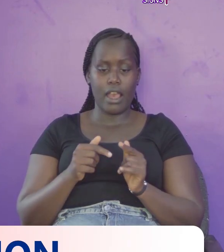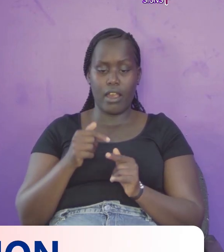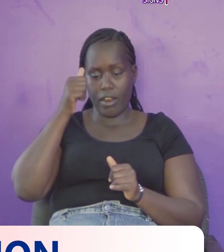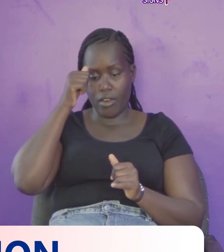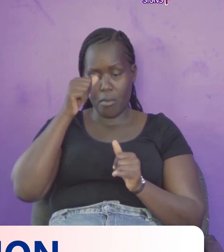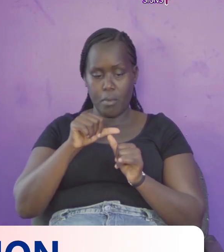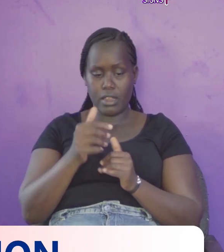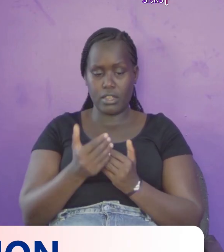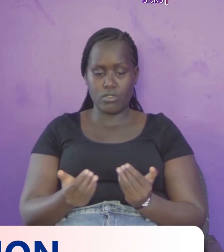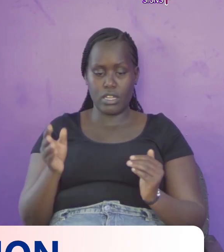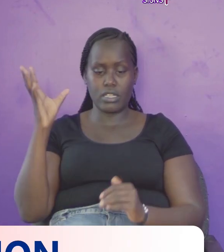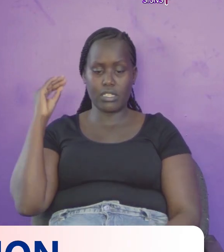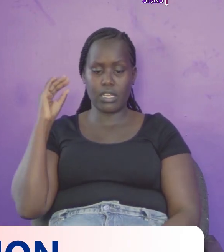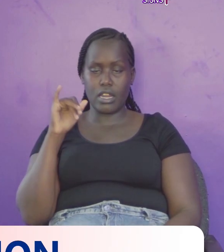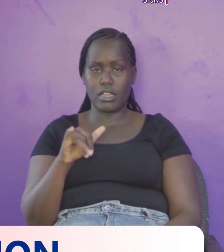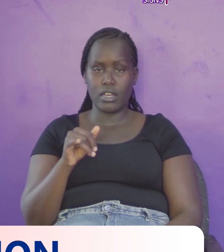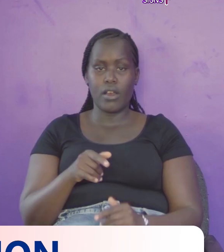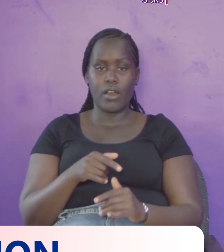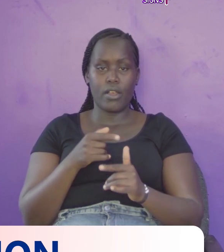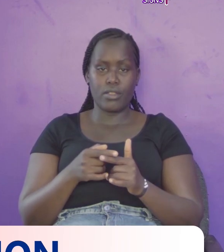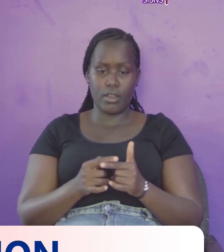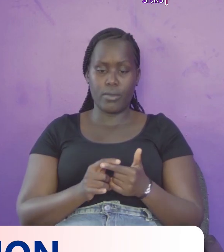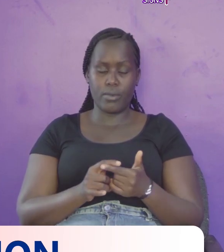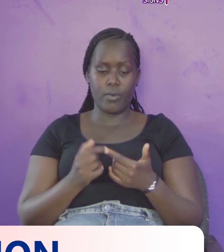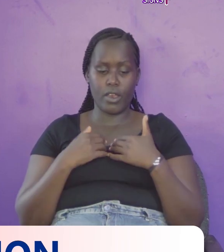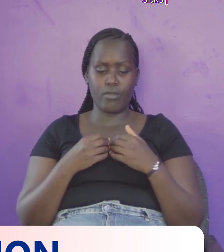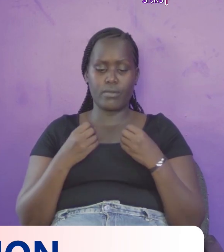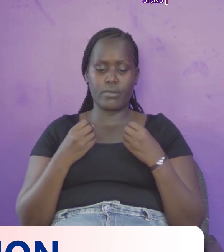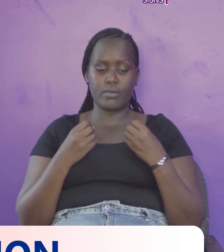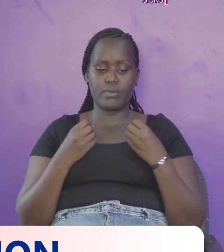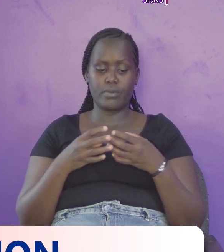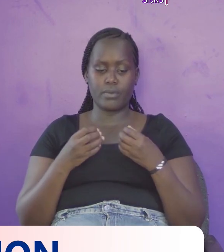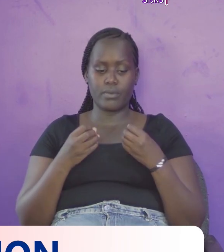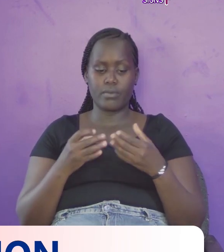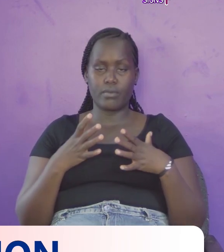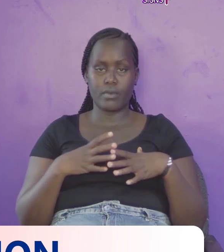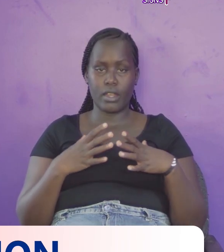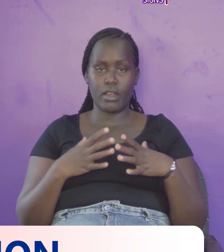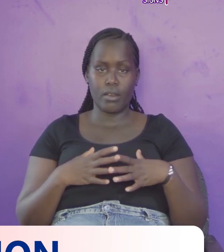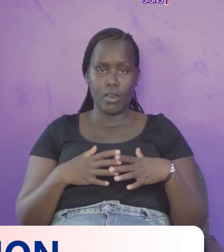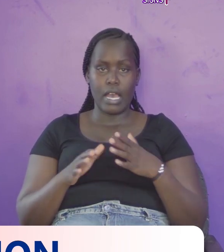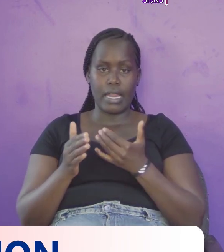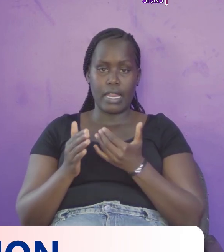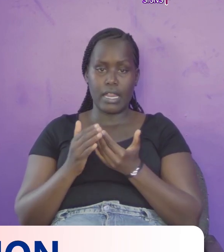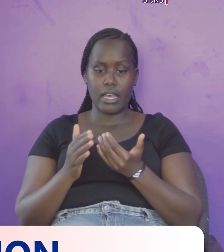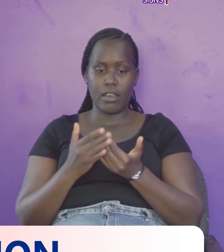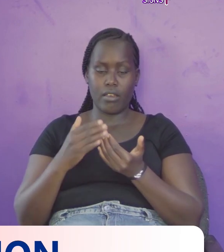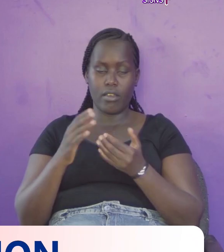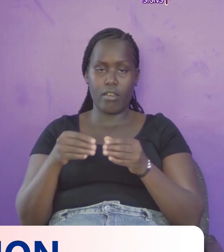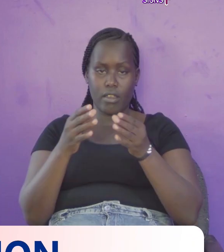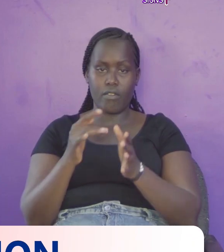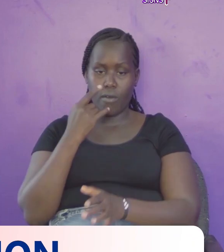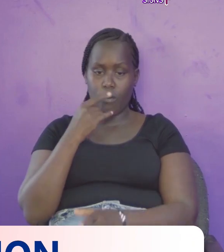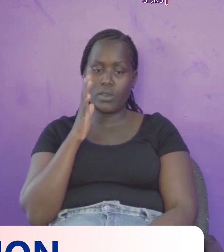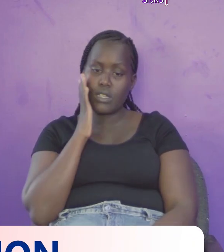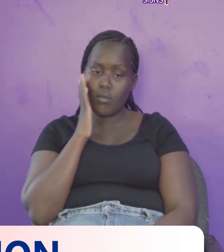Yes. So you are cutting so many people in here. You are cutting the hearts of so many people. The caregiver who maybe is the mother. Yeah. You are